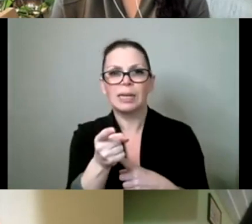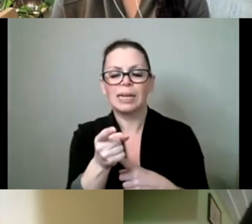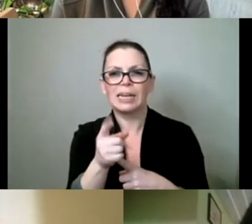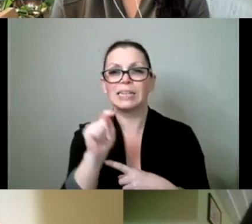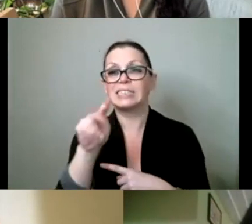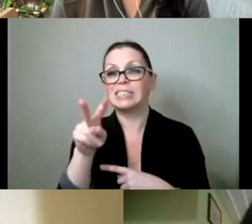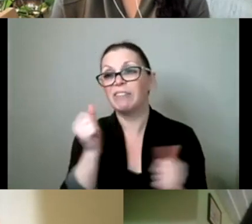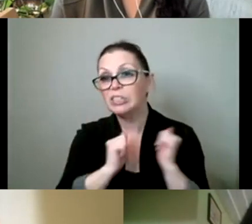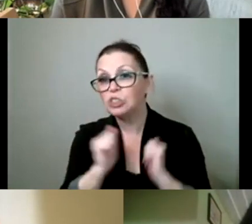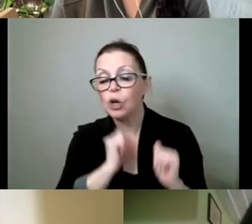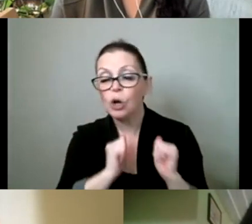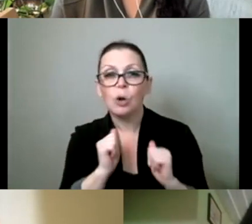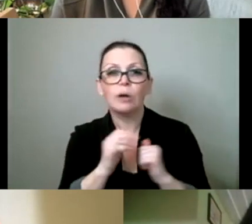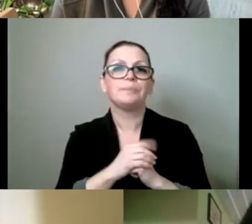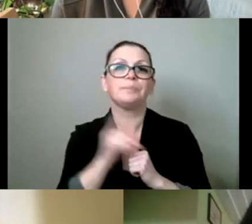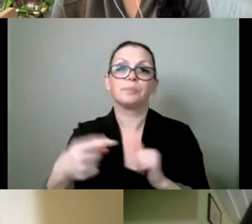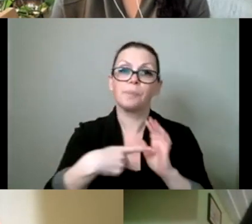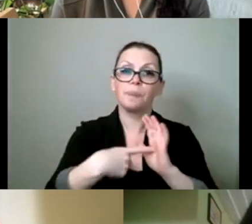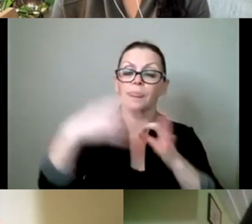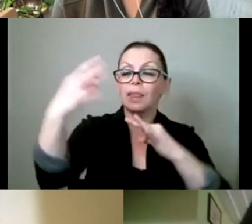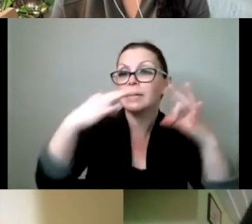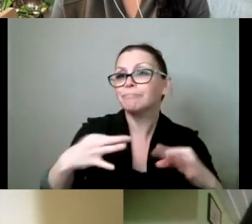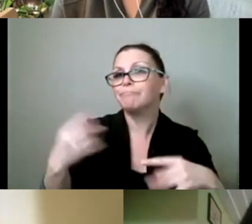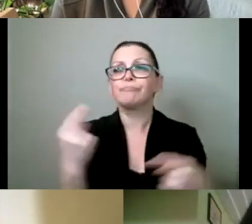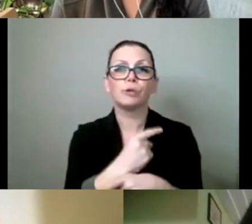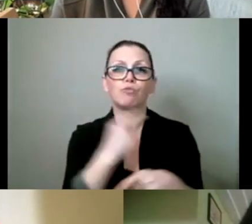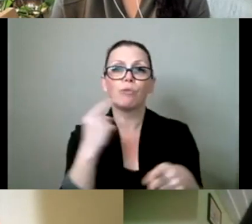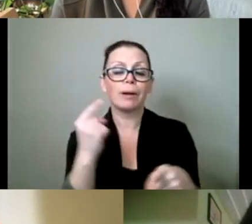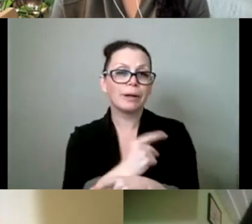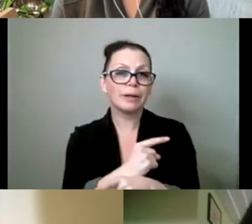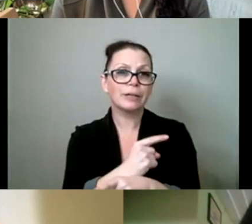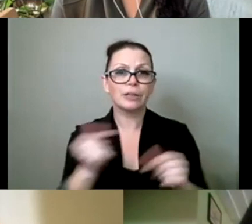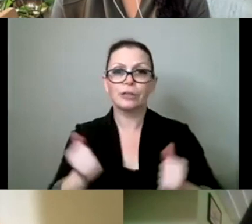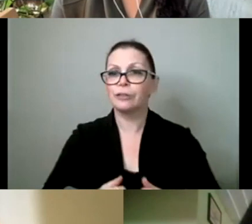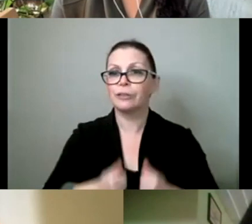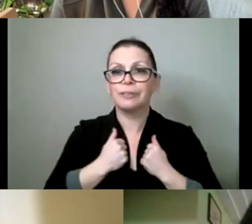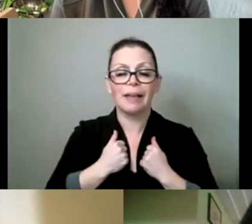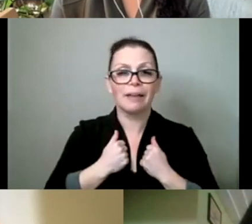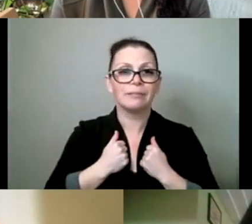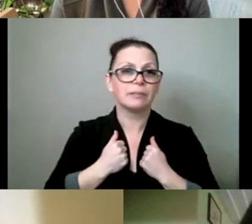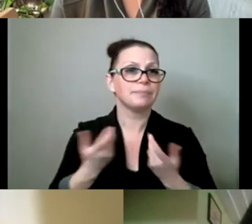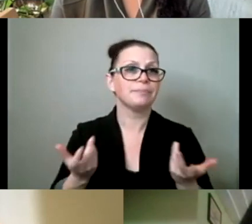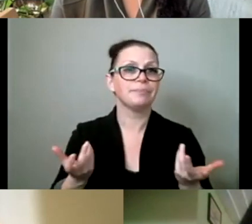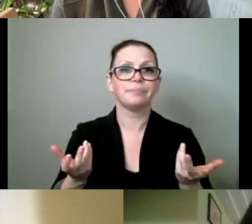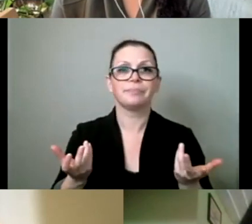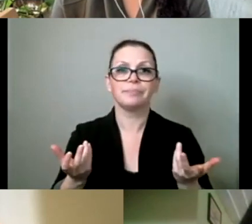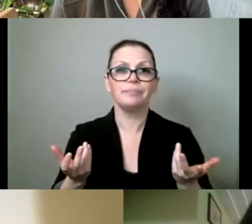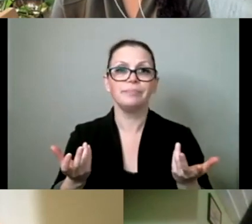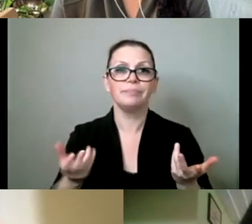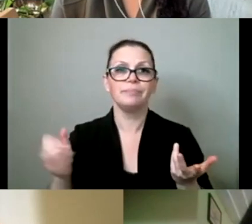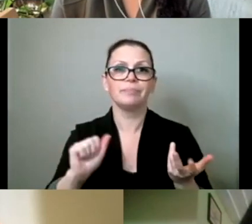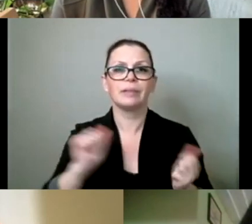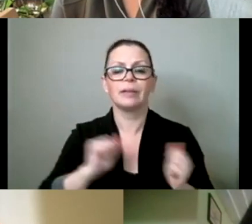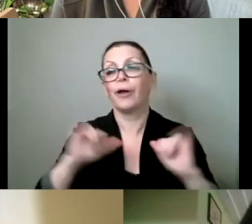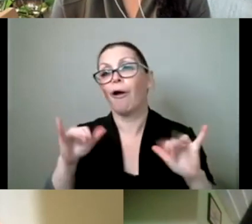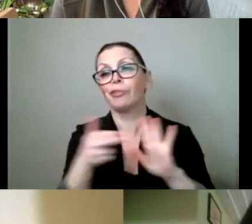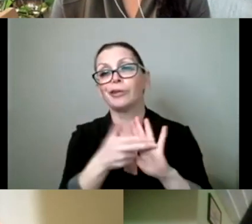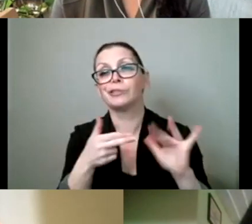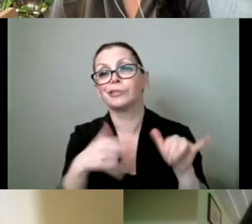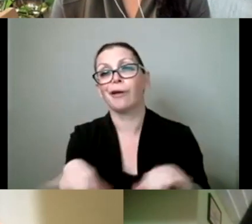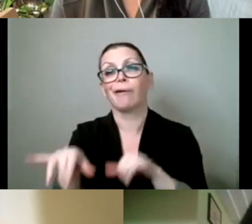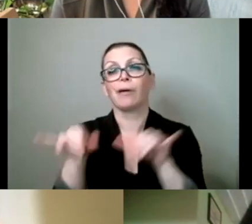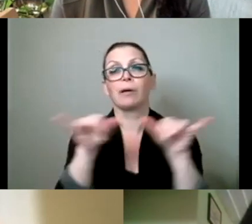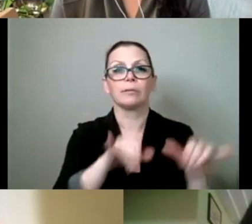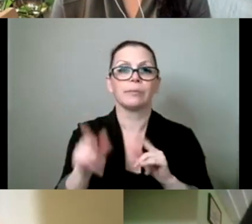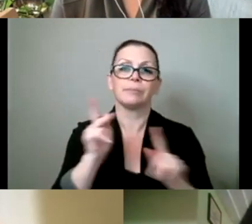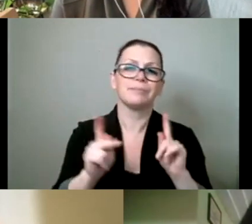and that they're depicting regular, you know, lives. Nobody's, you know, it's not all the stereotypes. It's just, you know, people